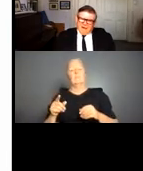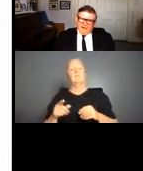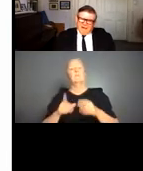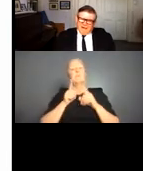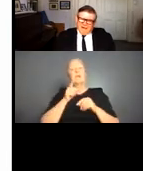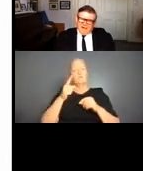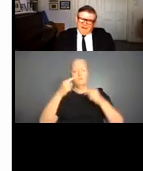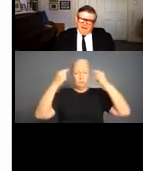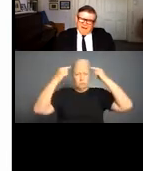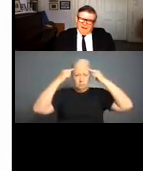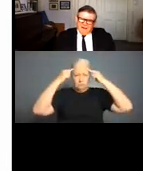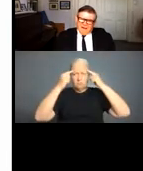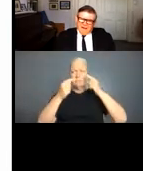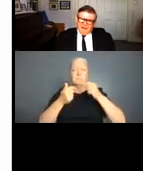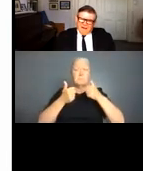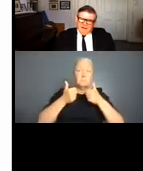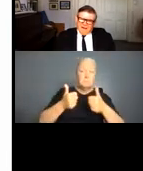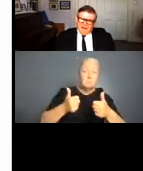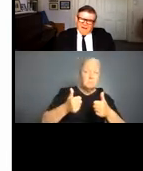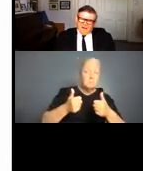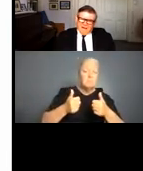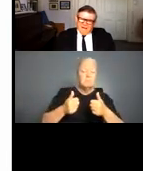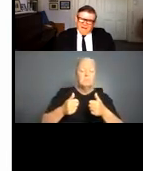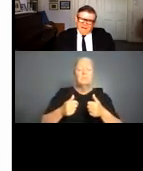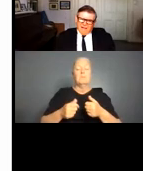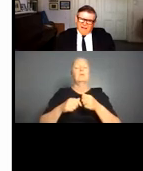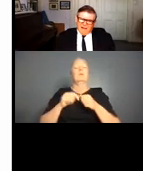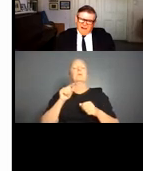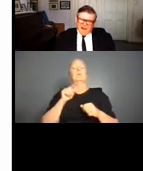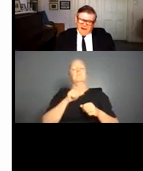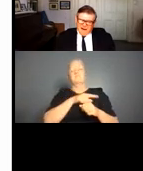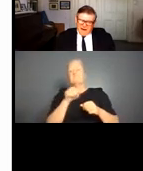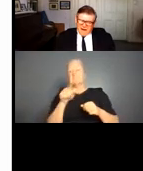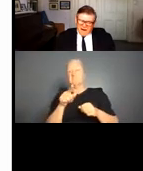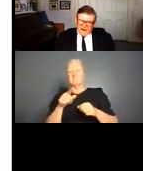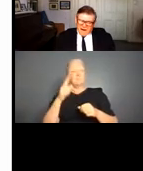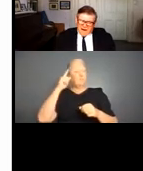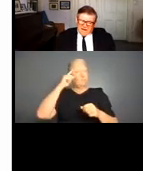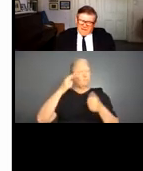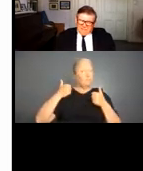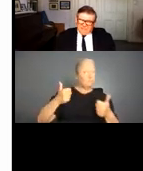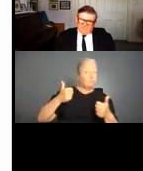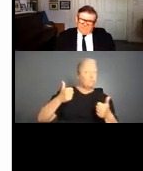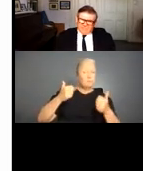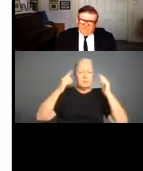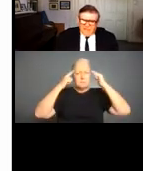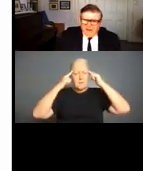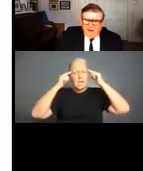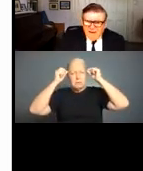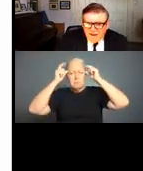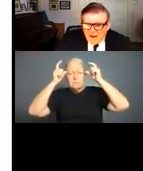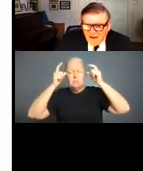not vote. But everyone else who, quote unquote, was of sound mind voted. And then after that, we